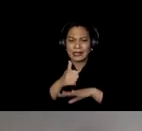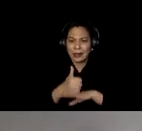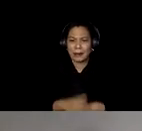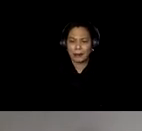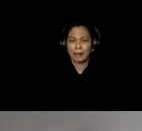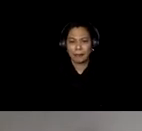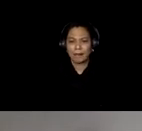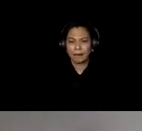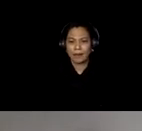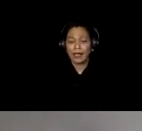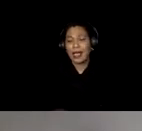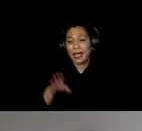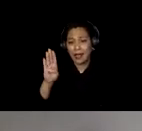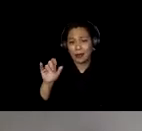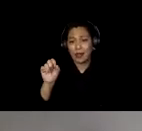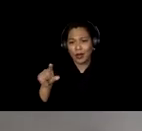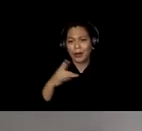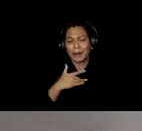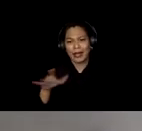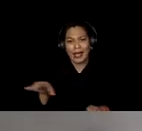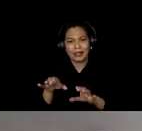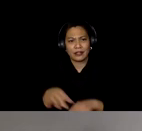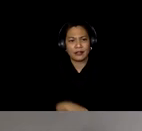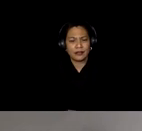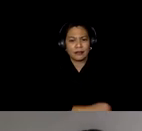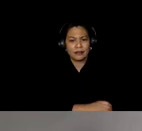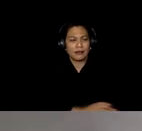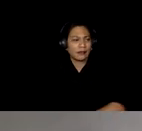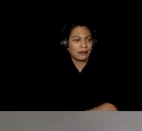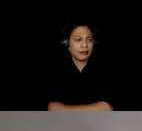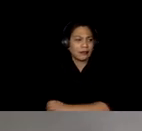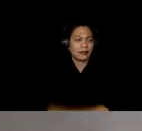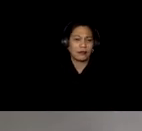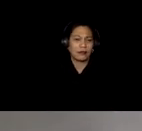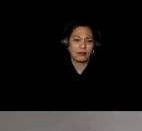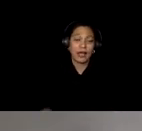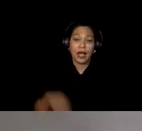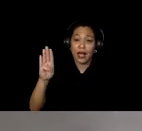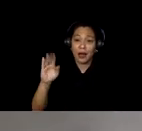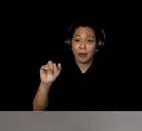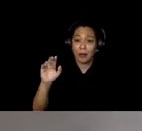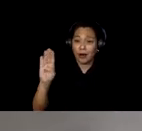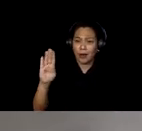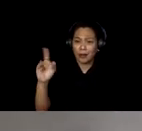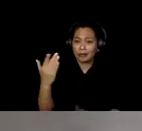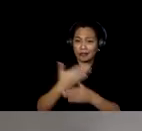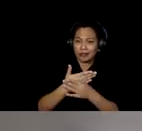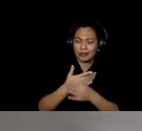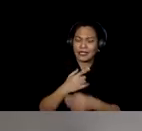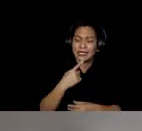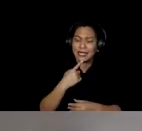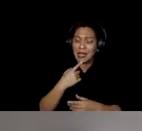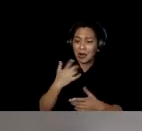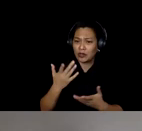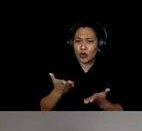generally blogs tend to be pretty active. Hey, Althea, is this a good point to ask the question, what would you